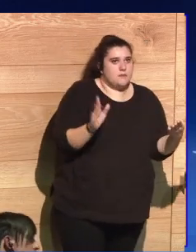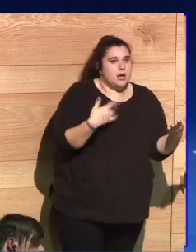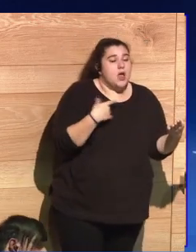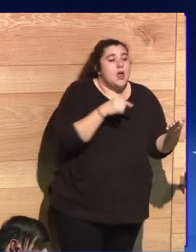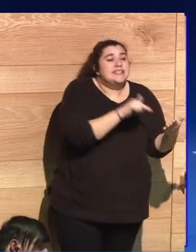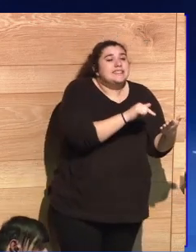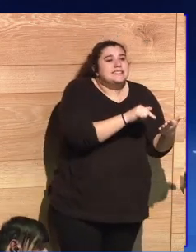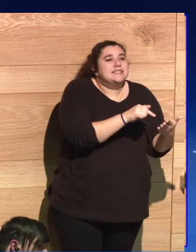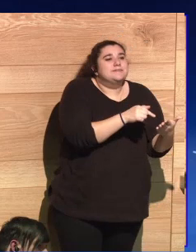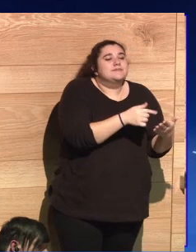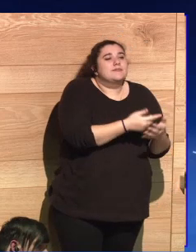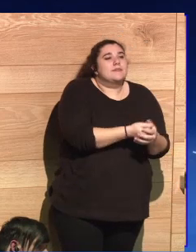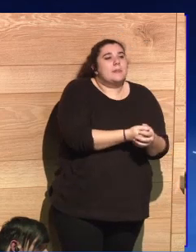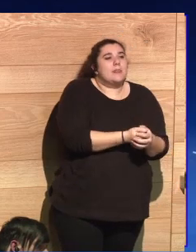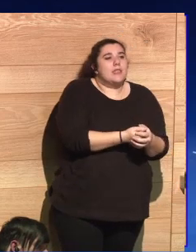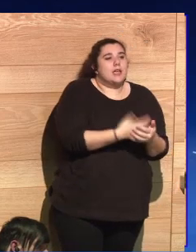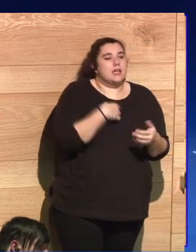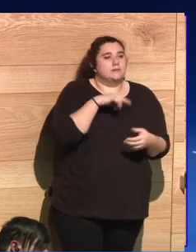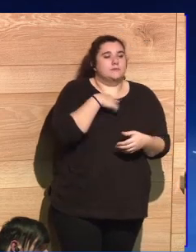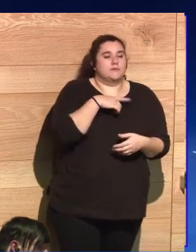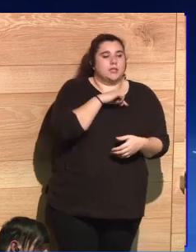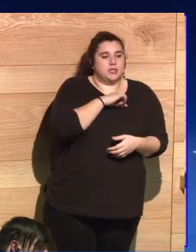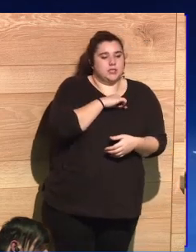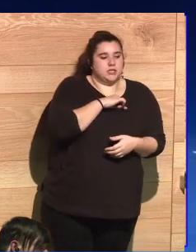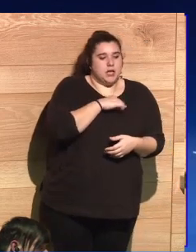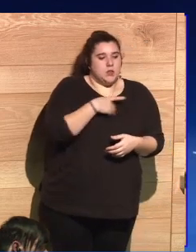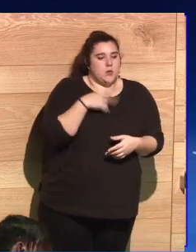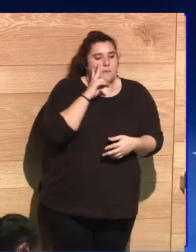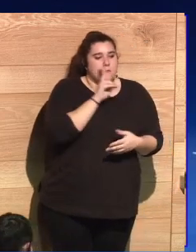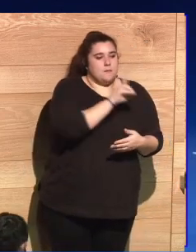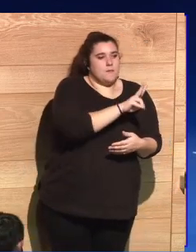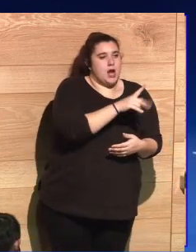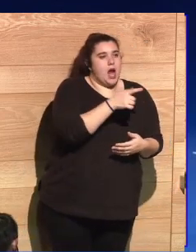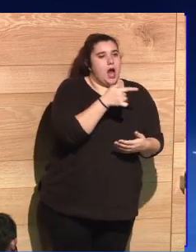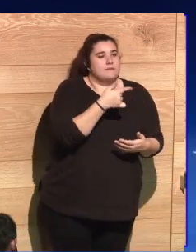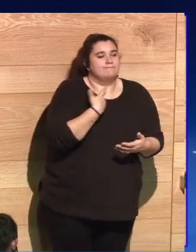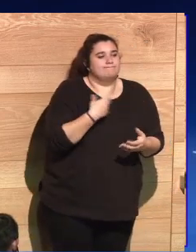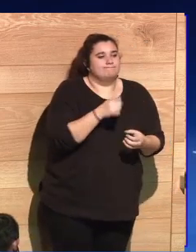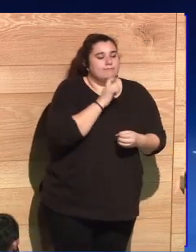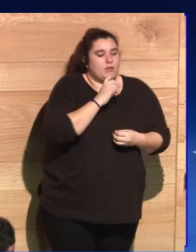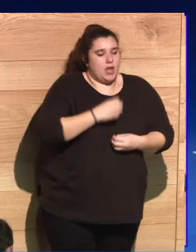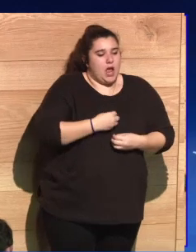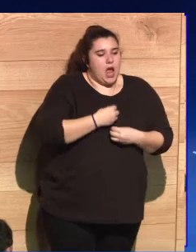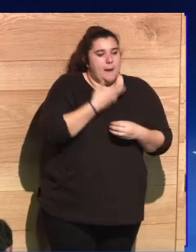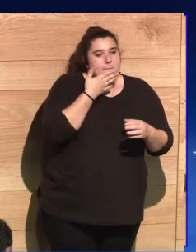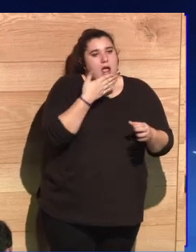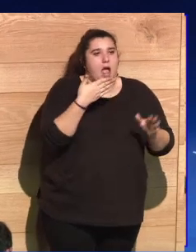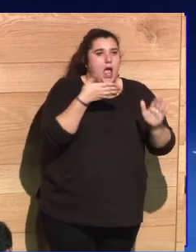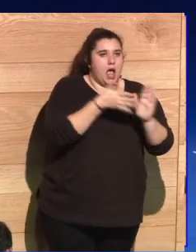encapsulated what I was trying to explain about how you can get